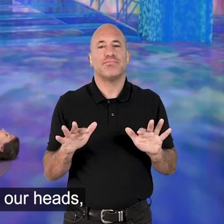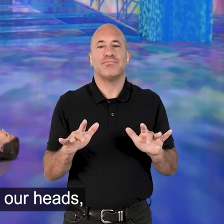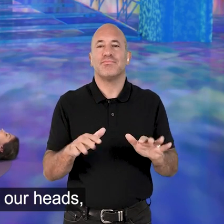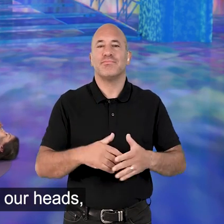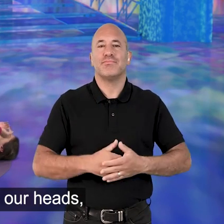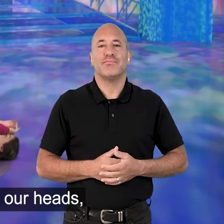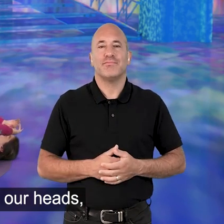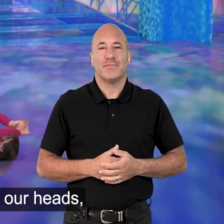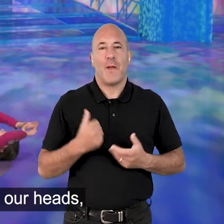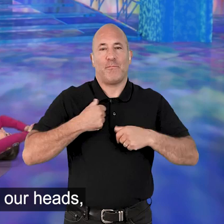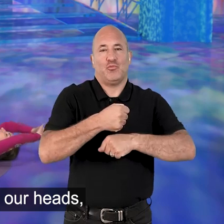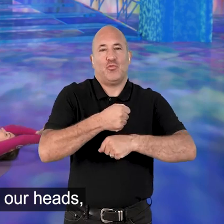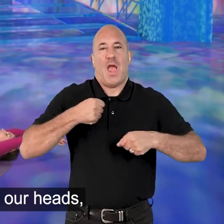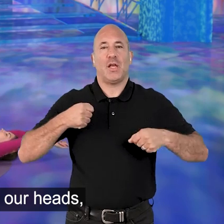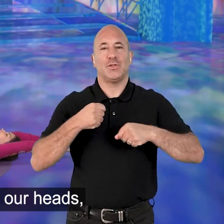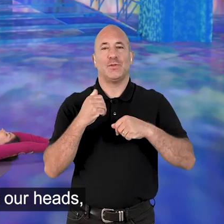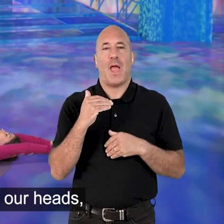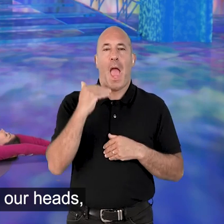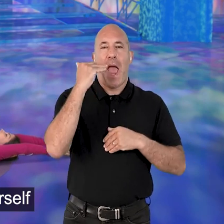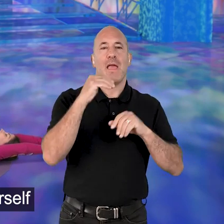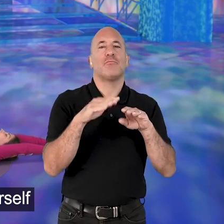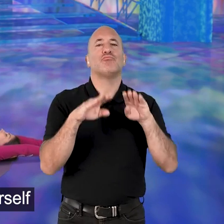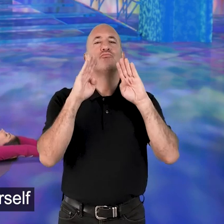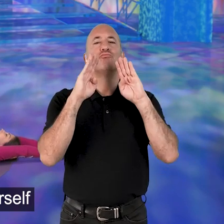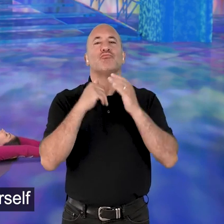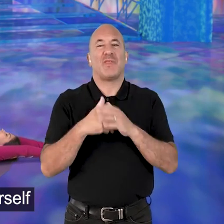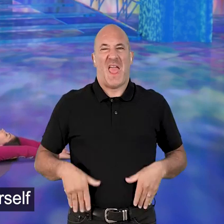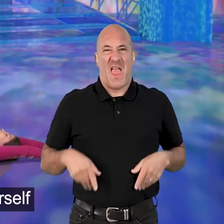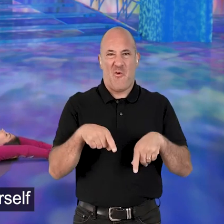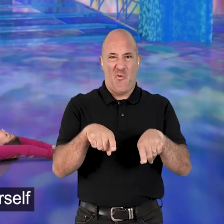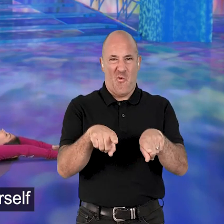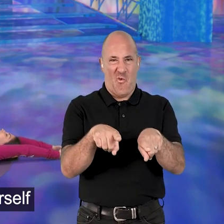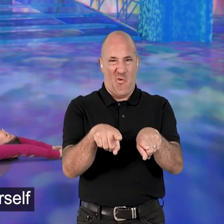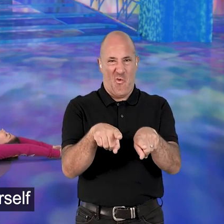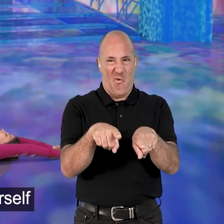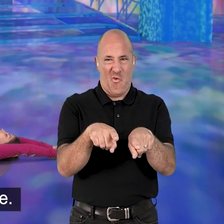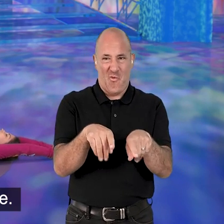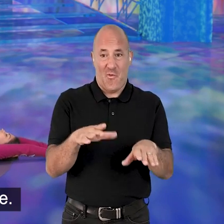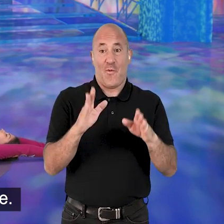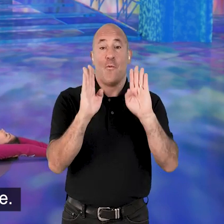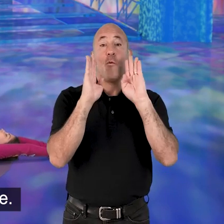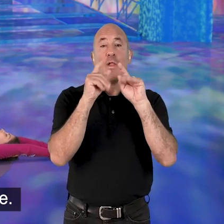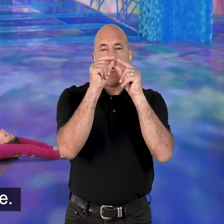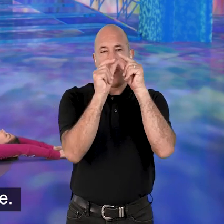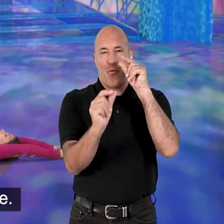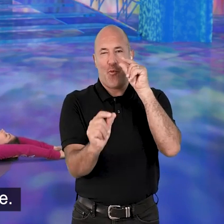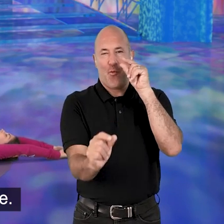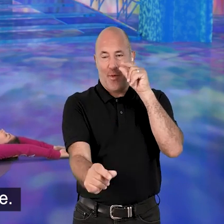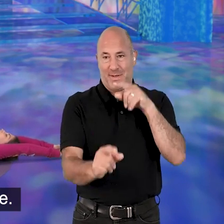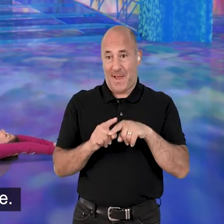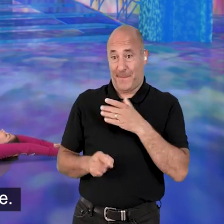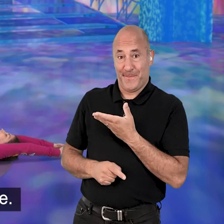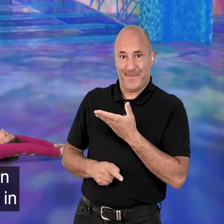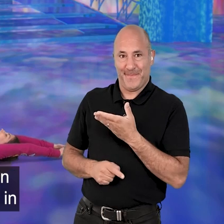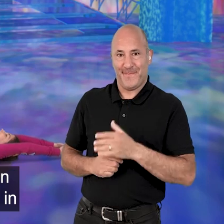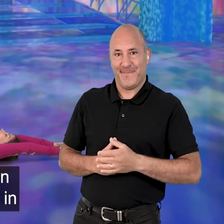We stretch our arms up high above our heads and our legs long, making ourselves into a long popsicle